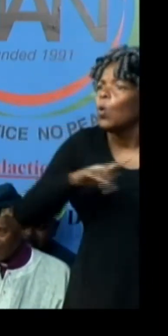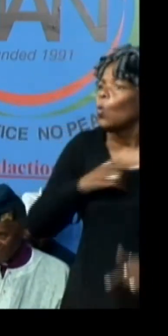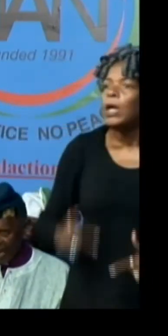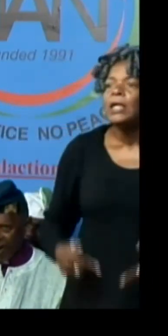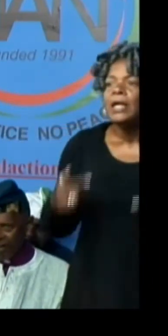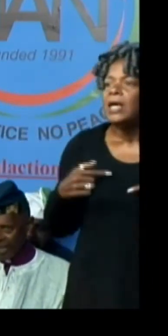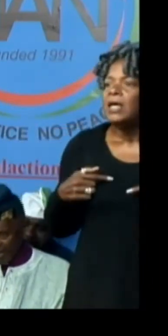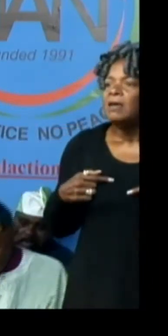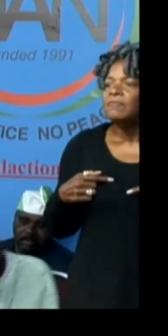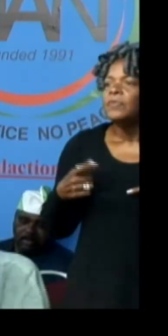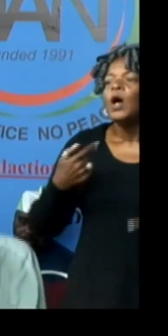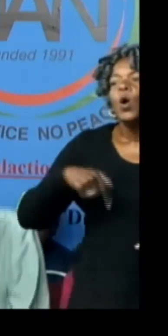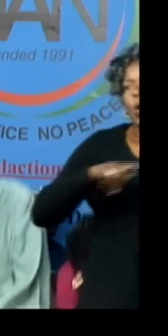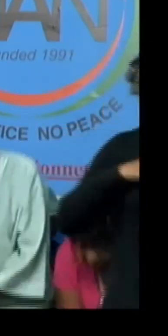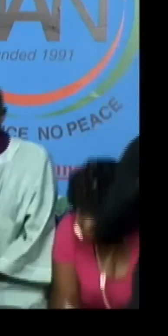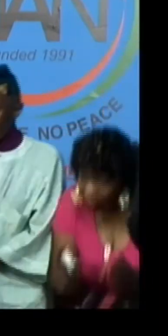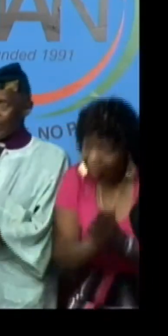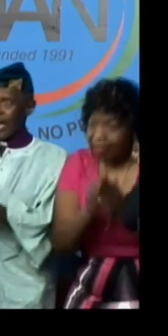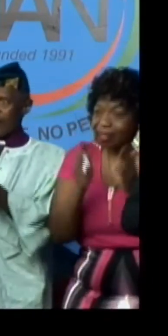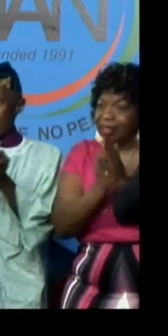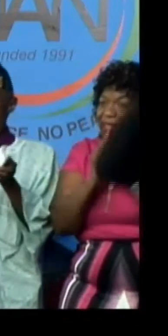through Trump.